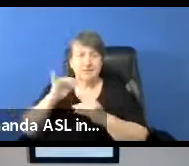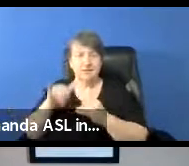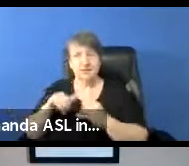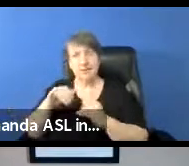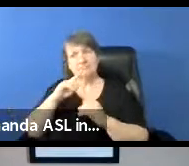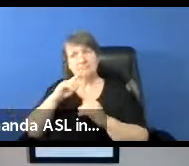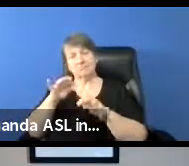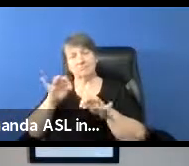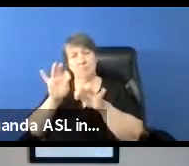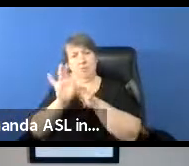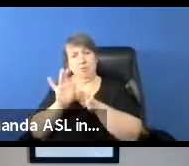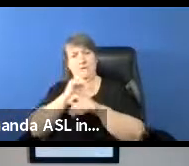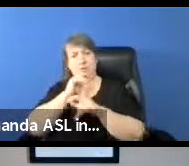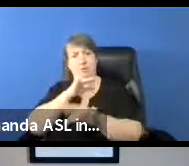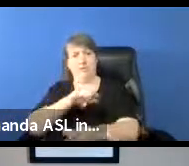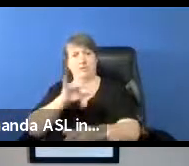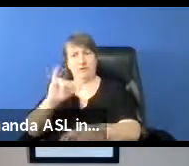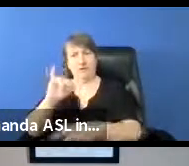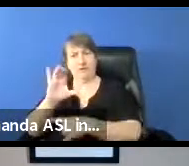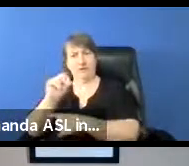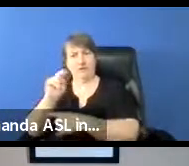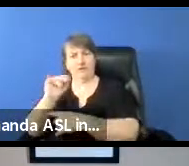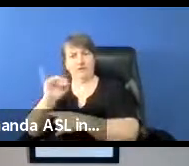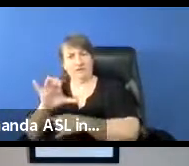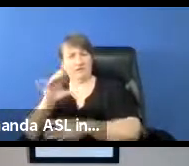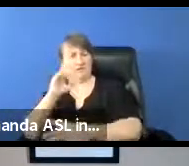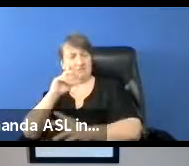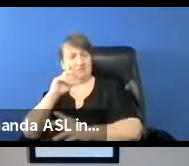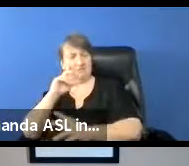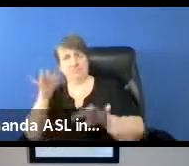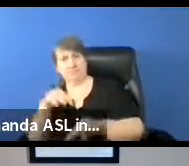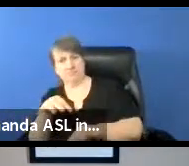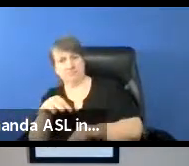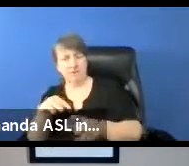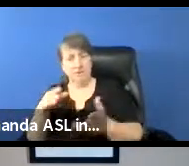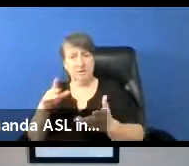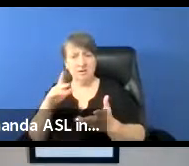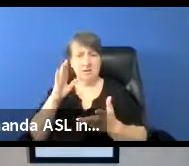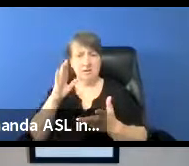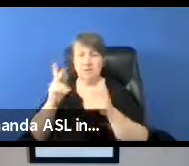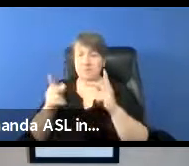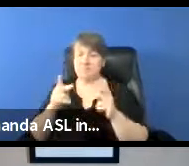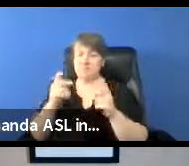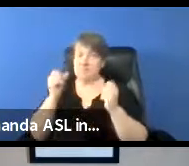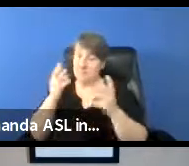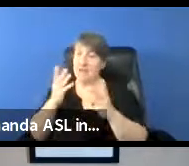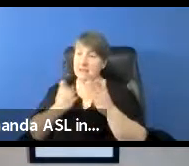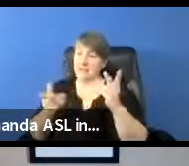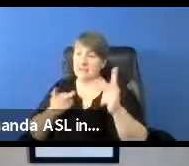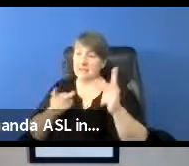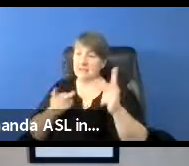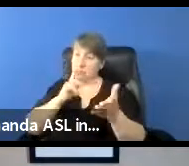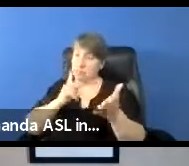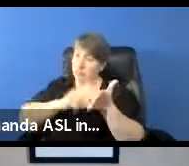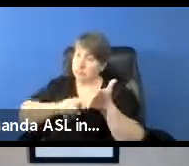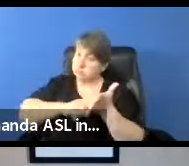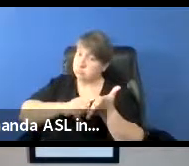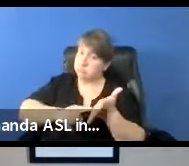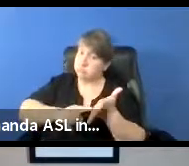river. We're going to have scrutiny on numerous things, whether